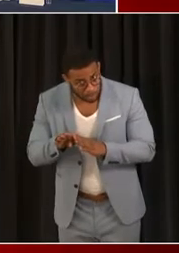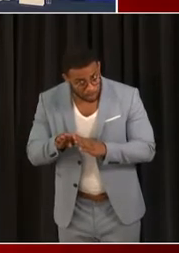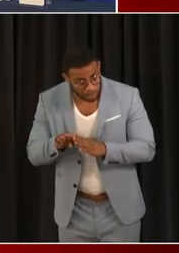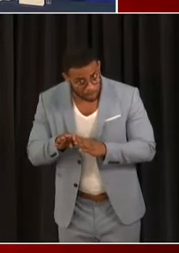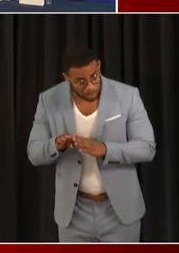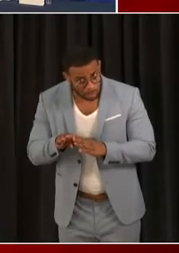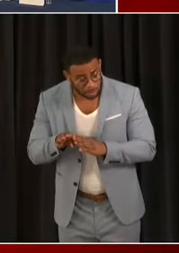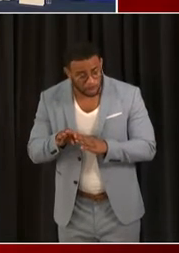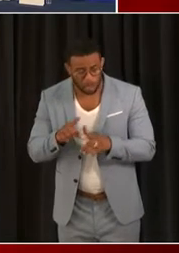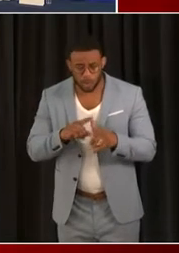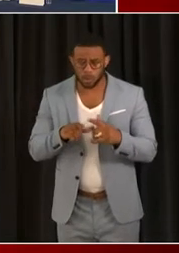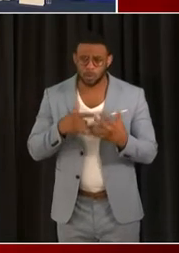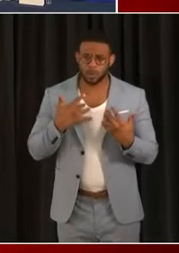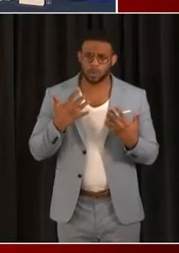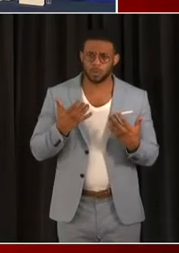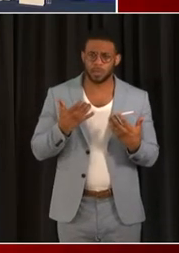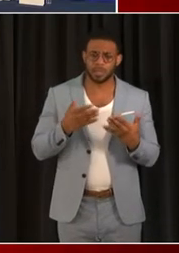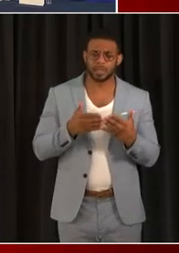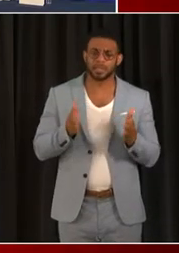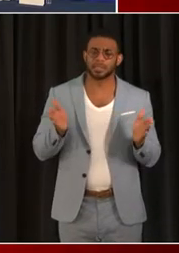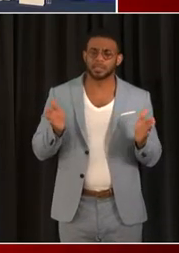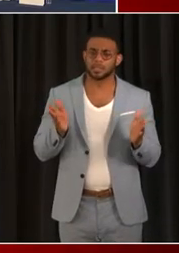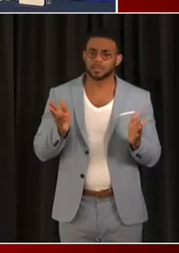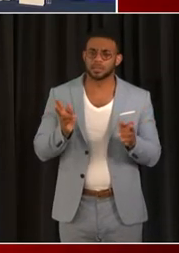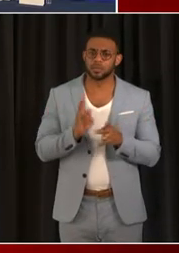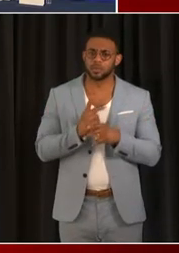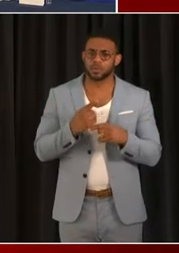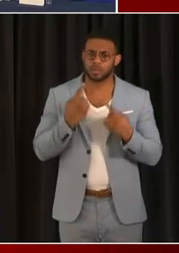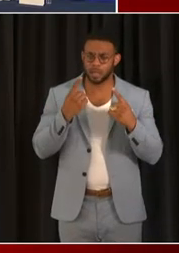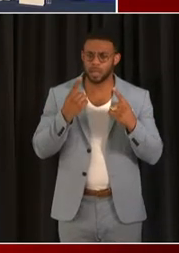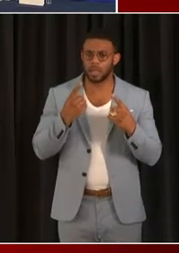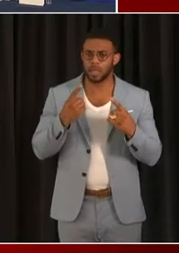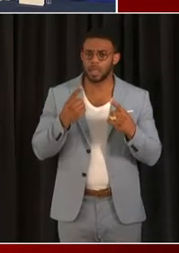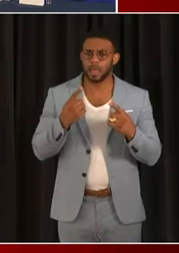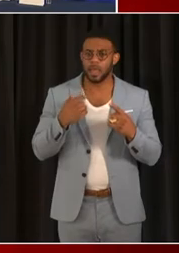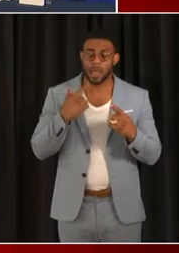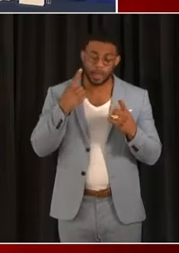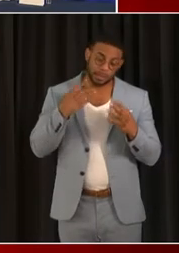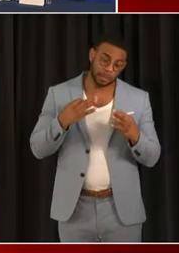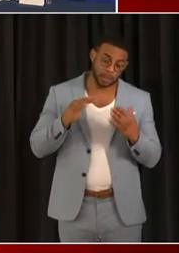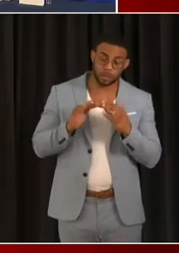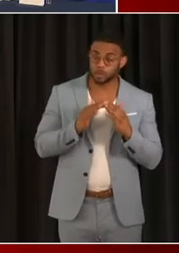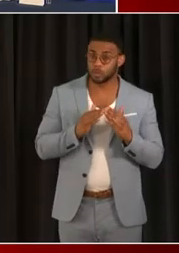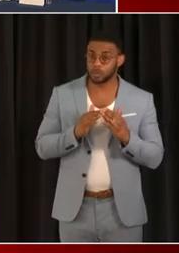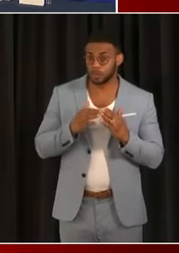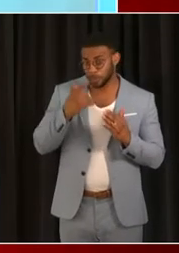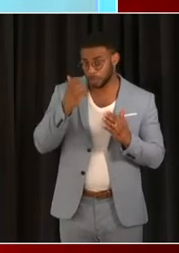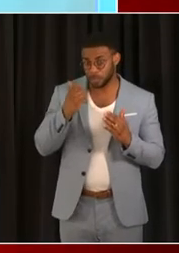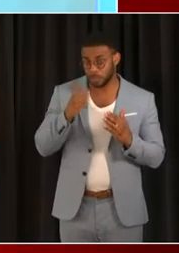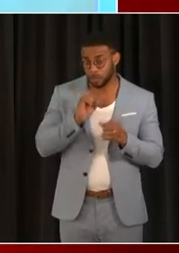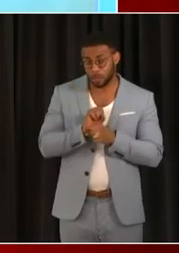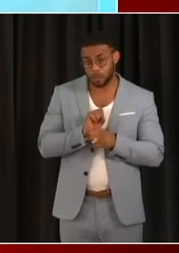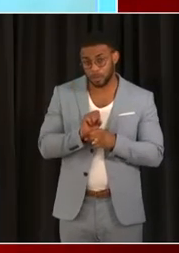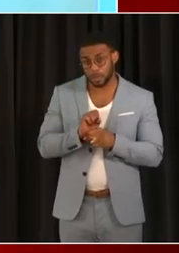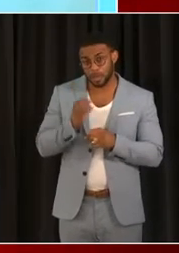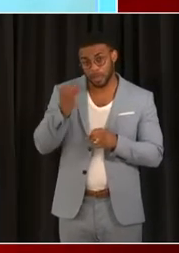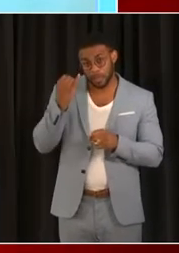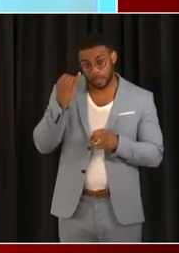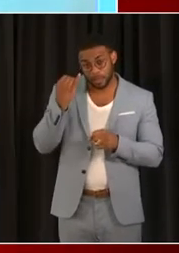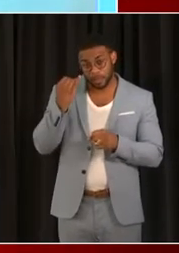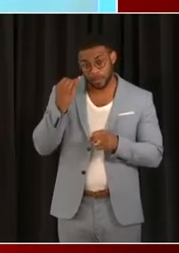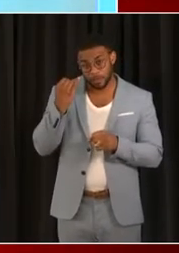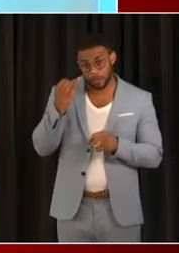develop? Or do we want general productivity? I choose community because ultimately